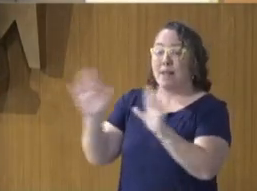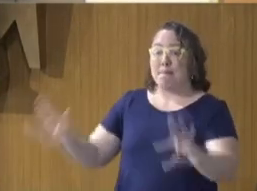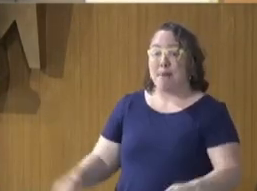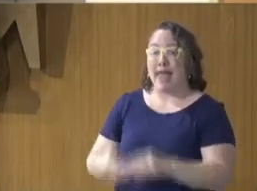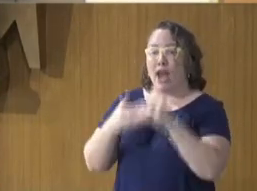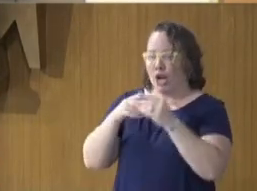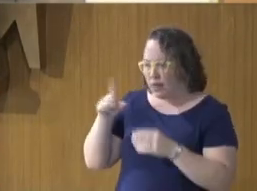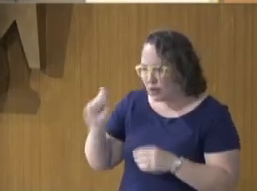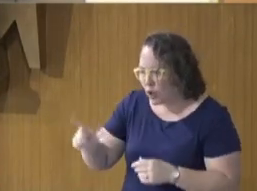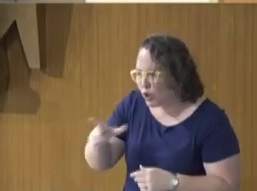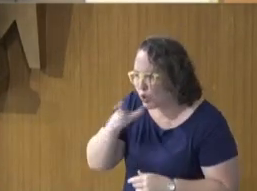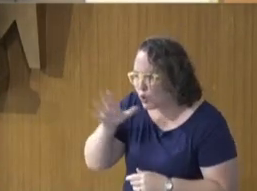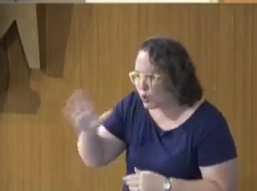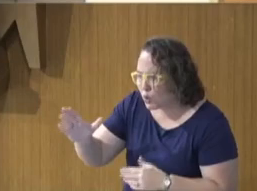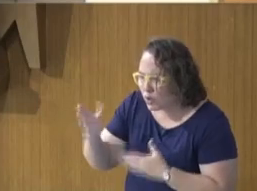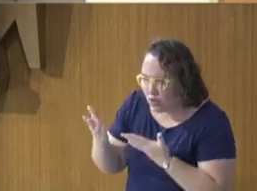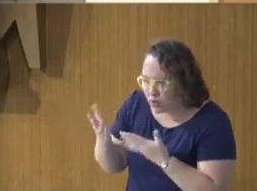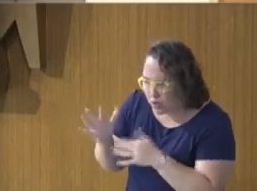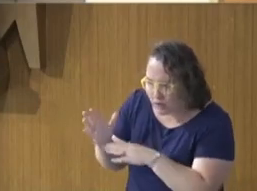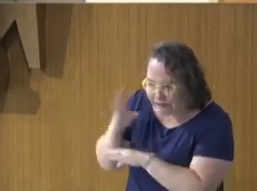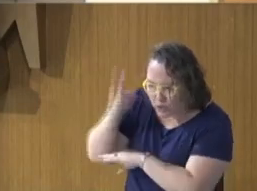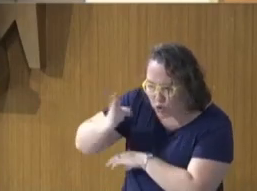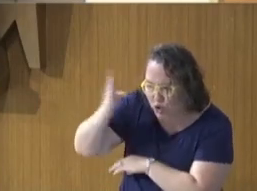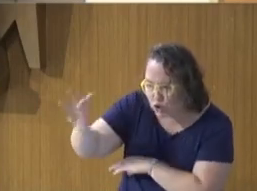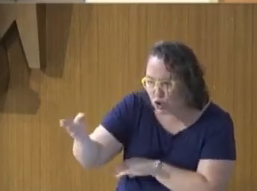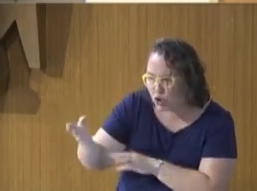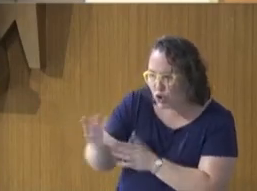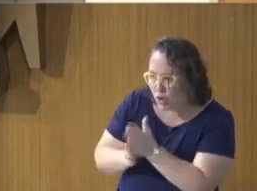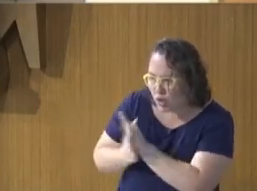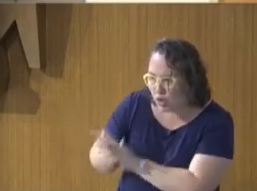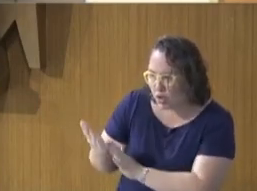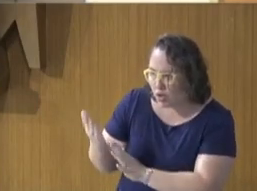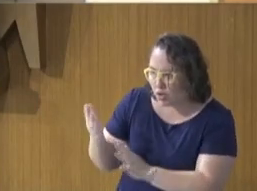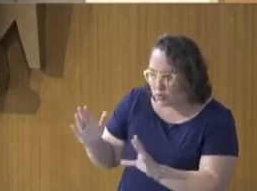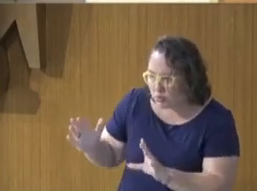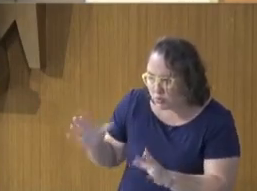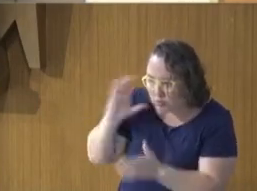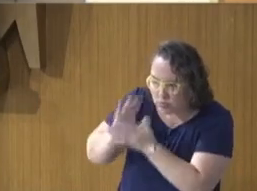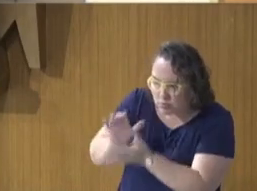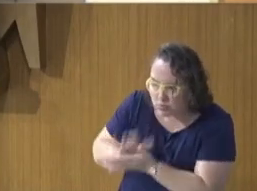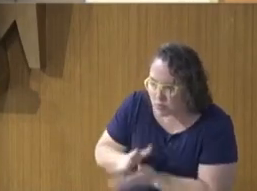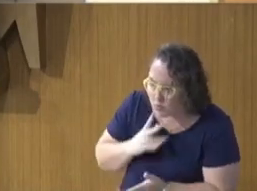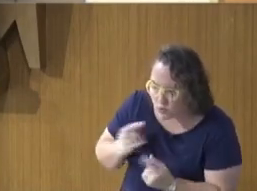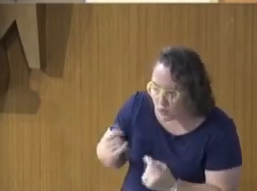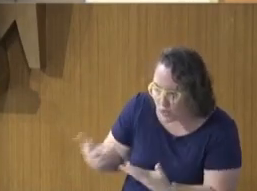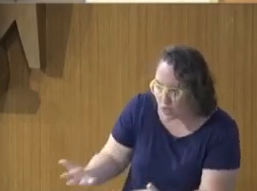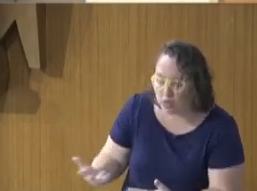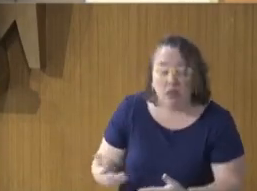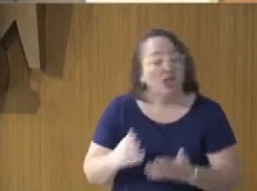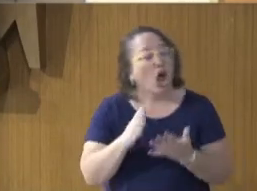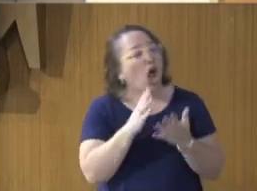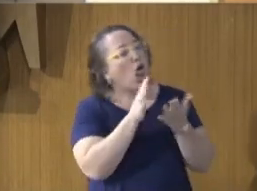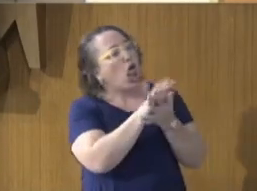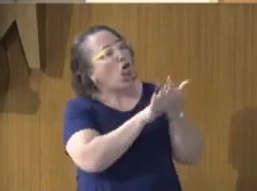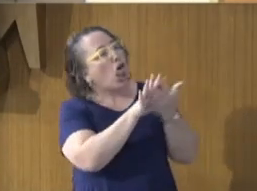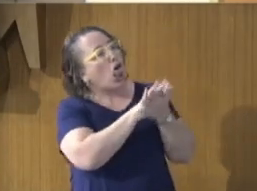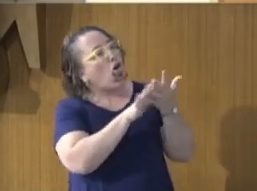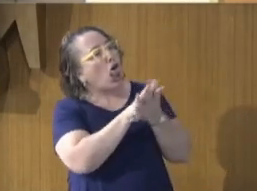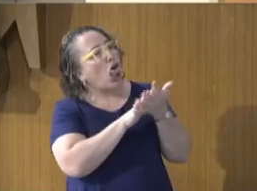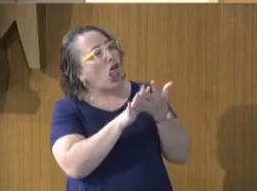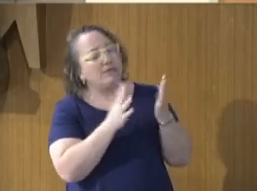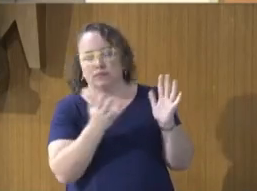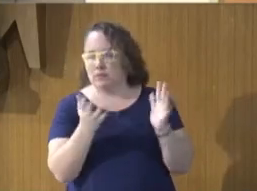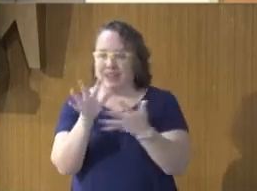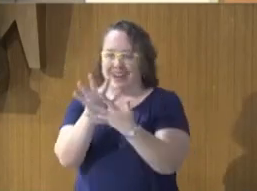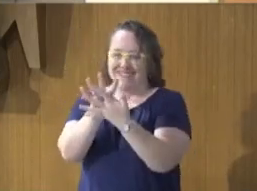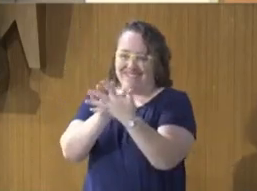ask about her future with her new intended to be, you don't want their plans to be vague. Vague irritates us.